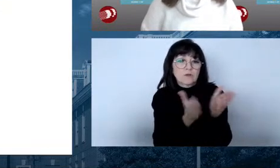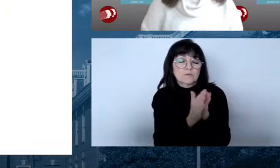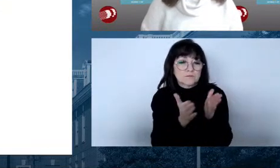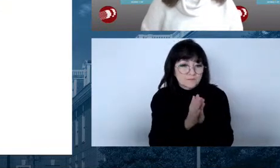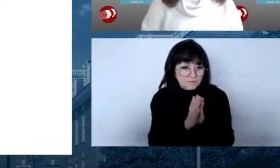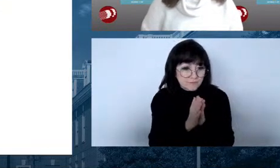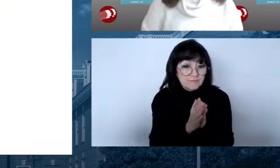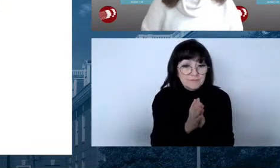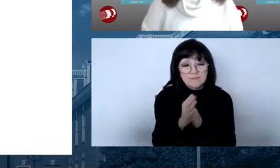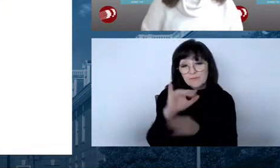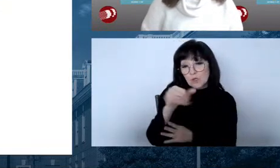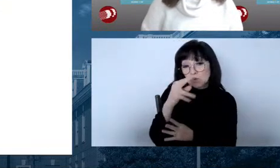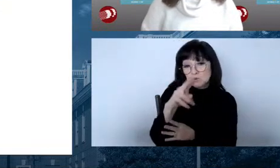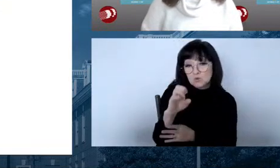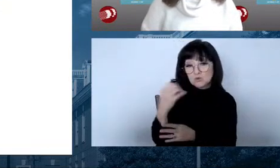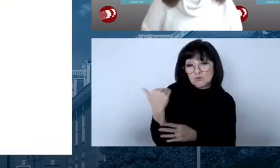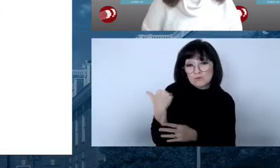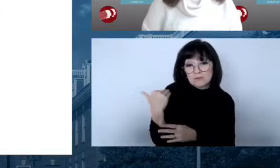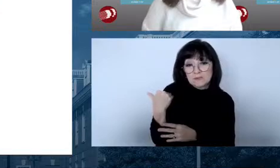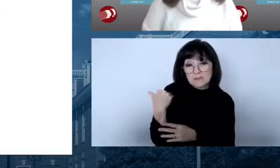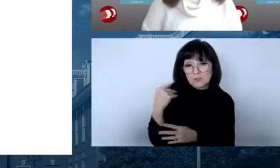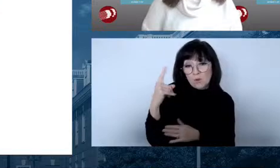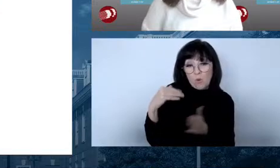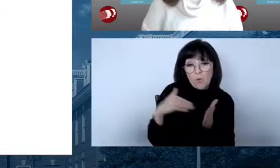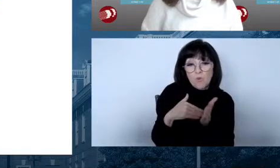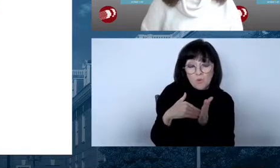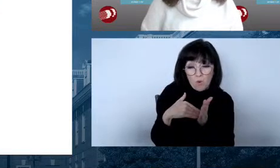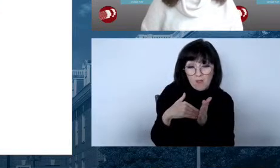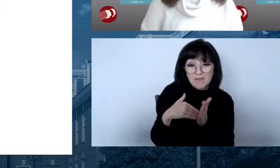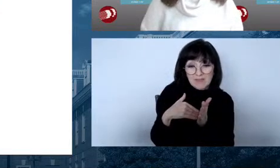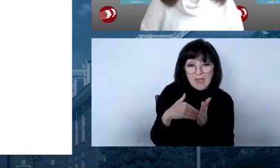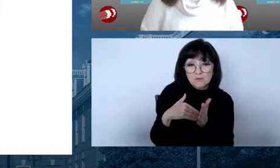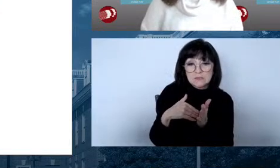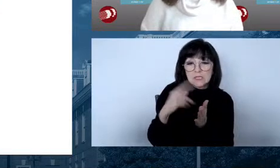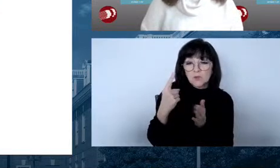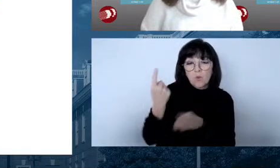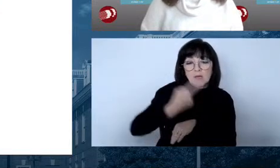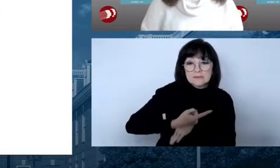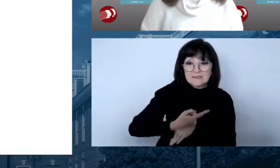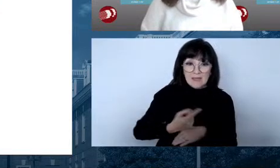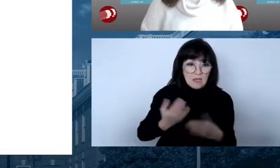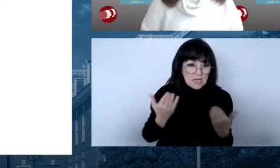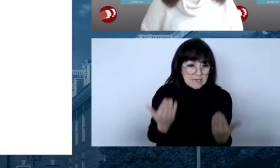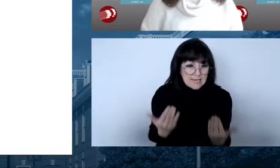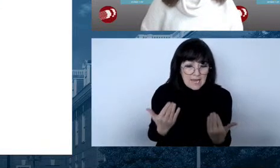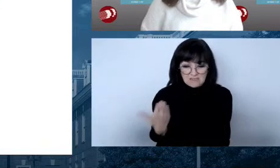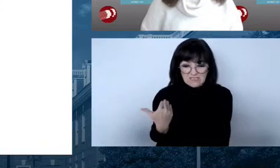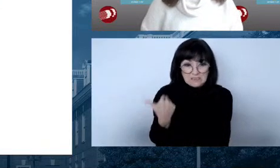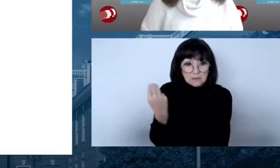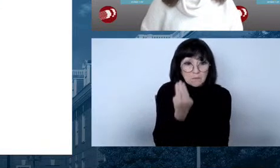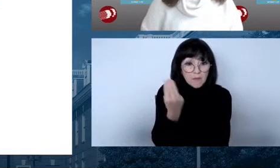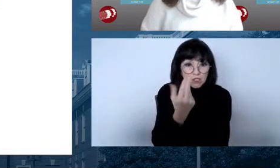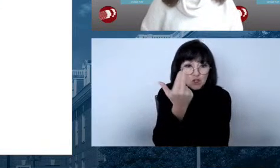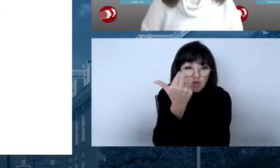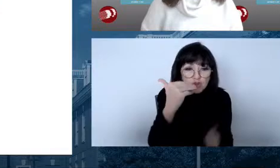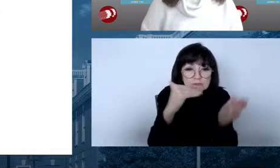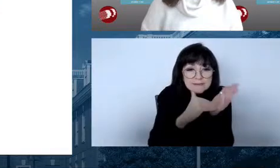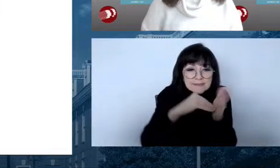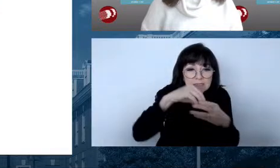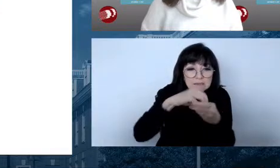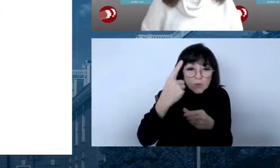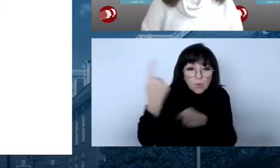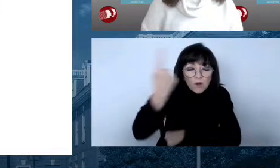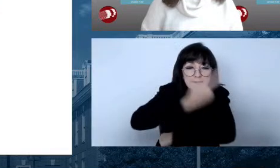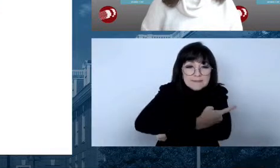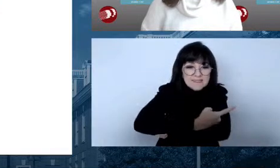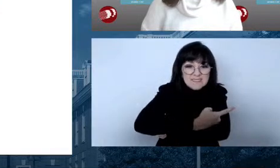about 1,000 tests a day. On Monday, we did 13,000. So the teams across the entire state, whether